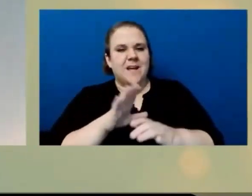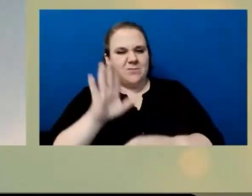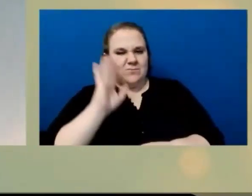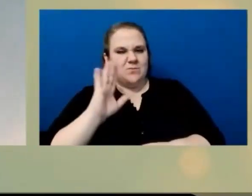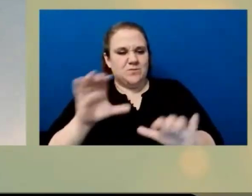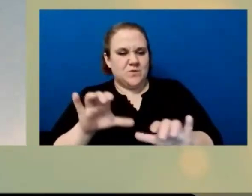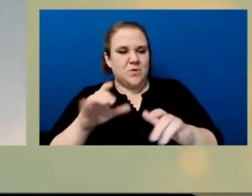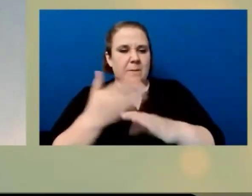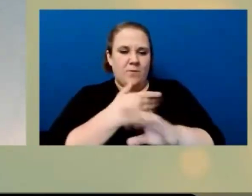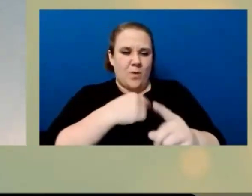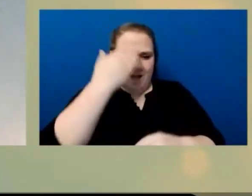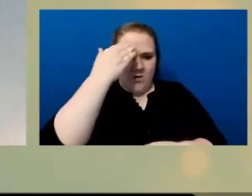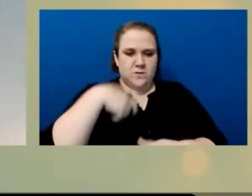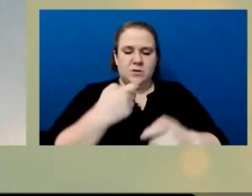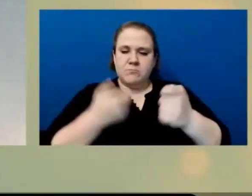their knives.